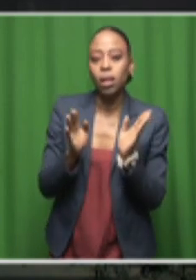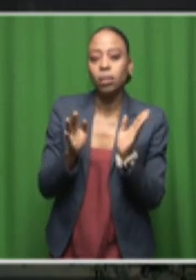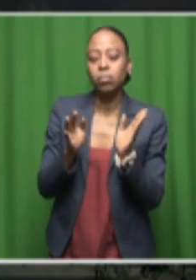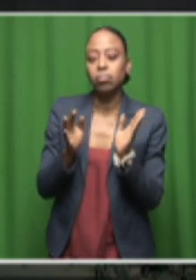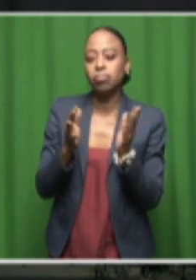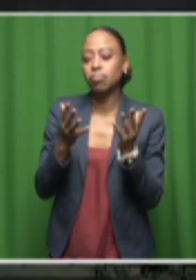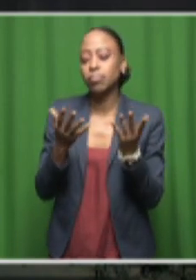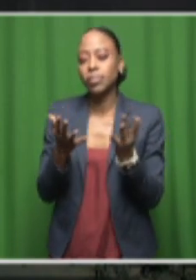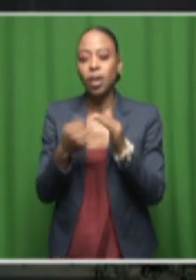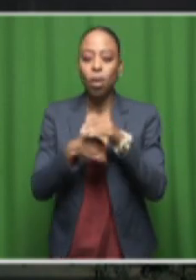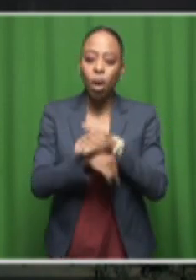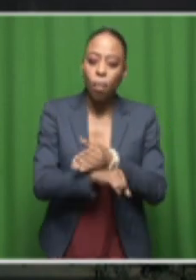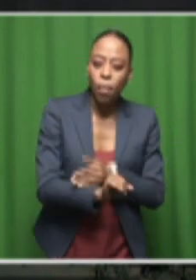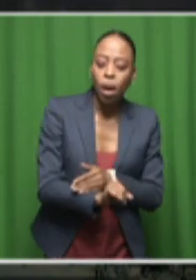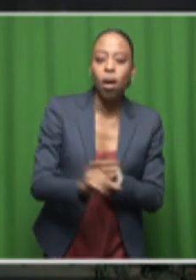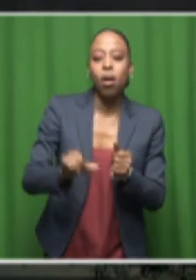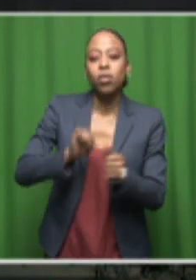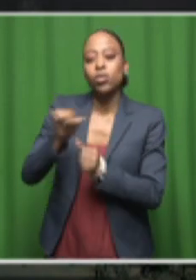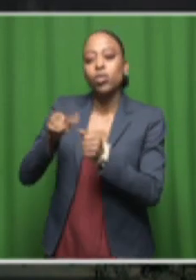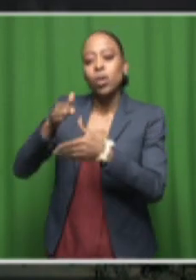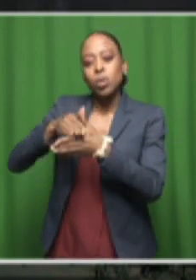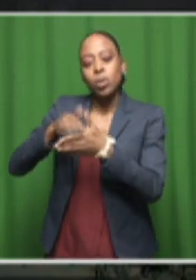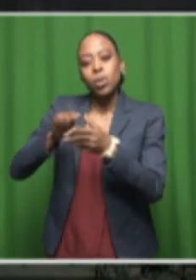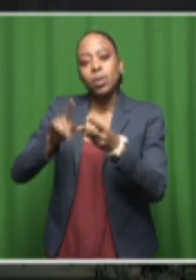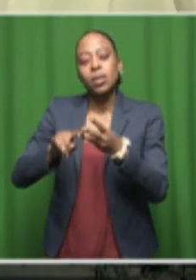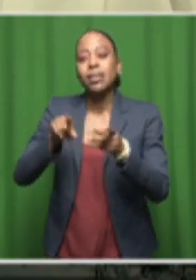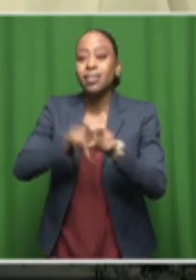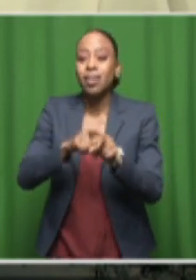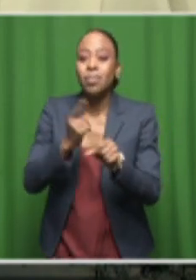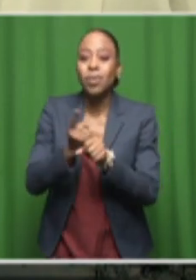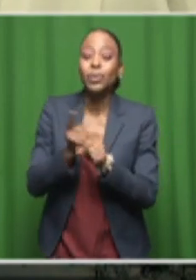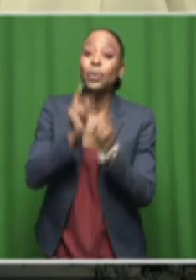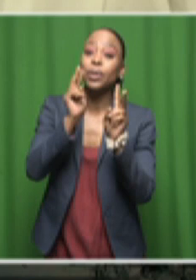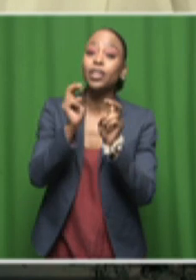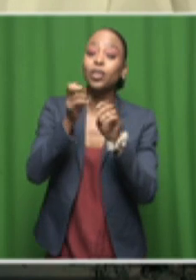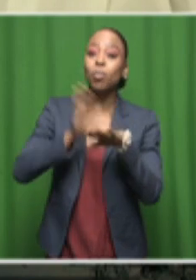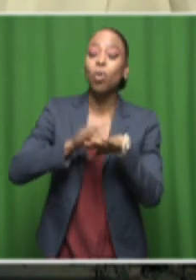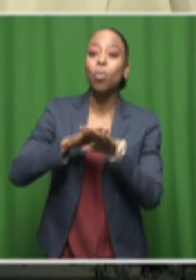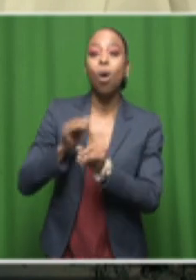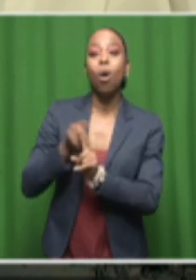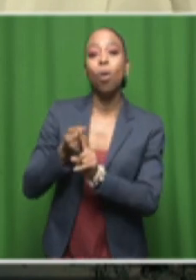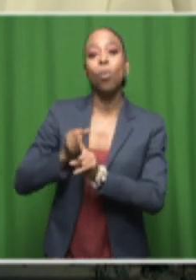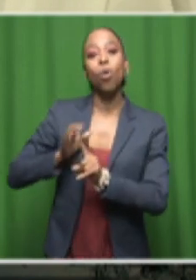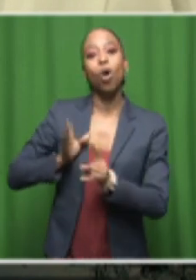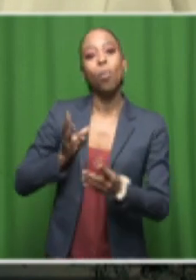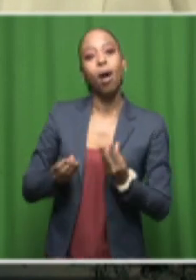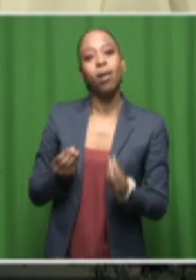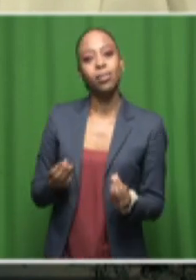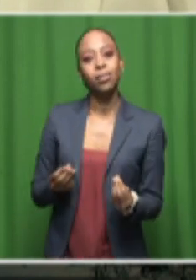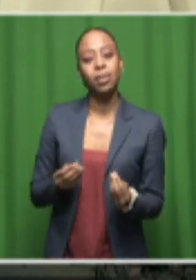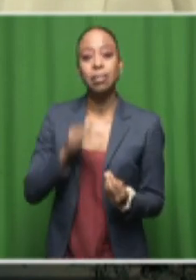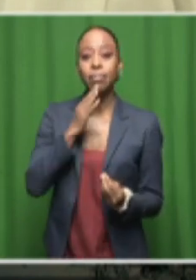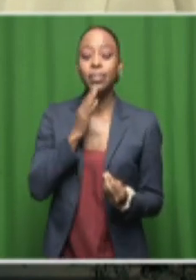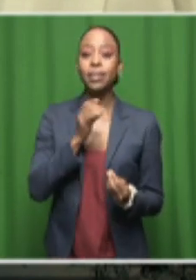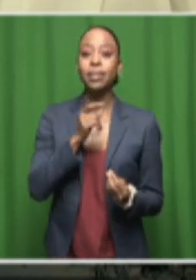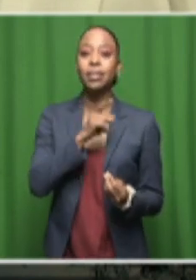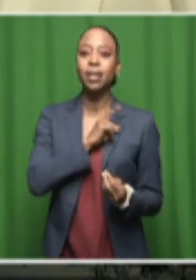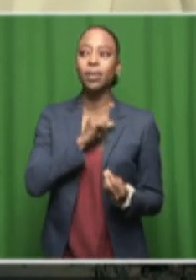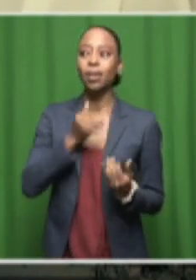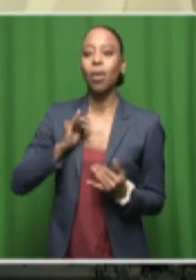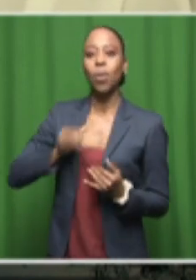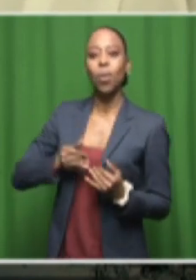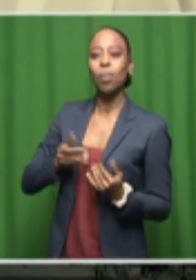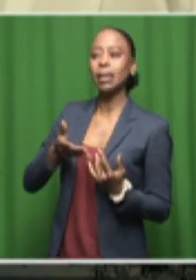biological reasons, social reasons, we also know issues around gender-based violence, that all these put women,